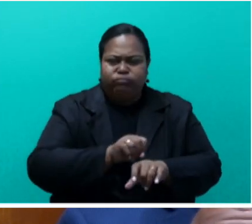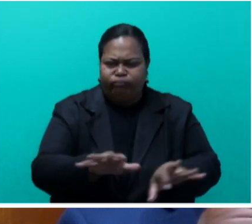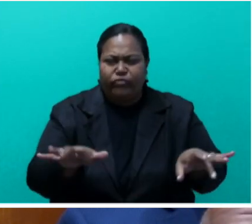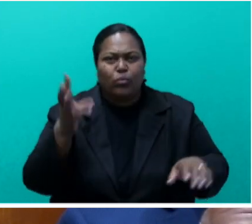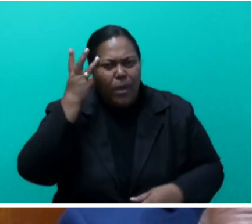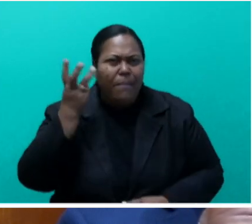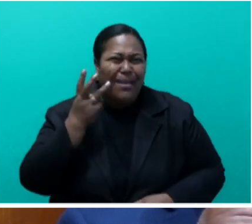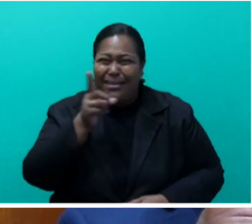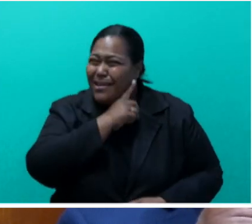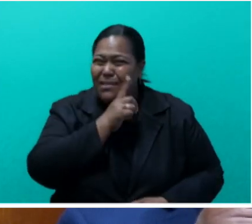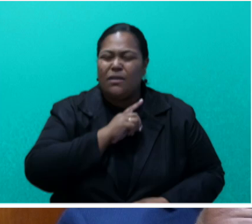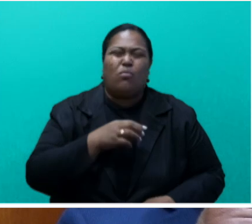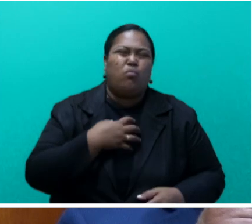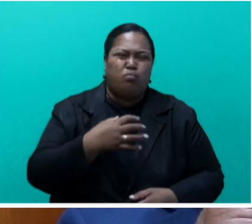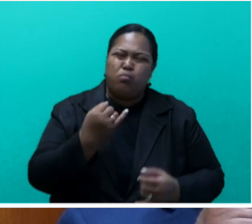girls.